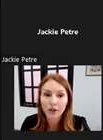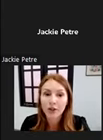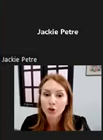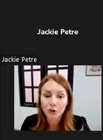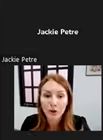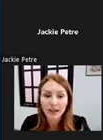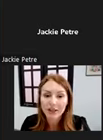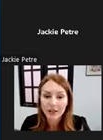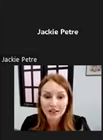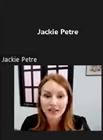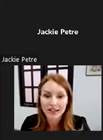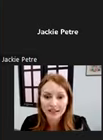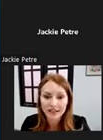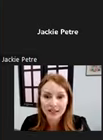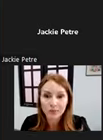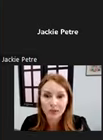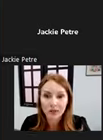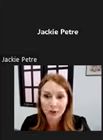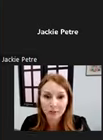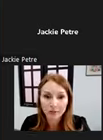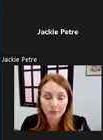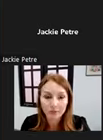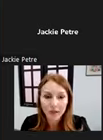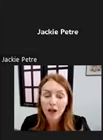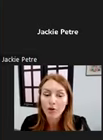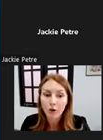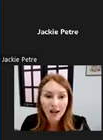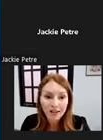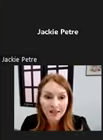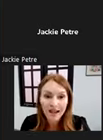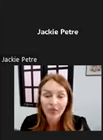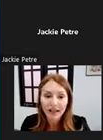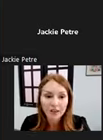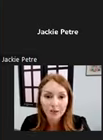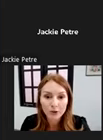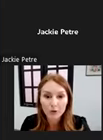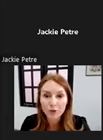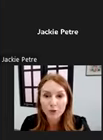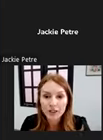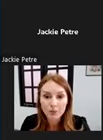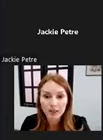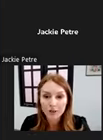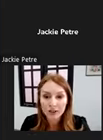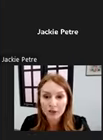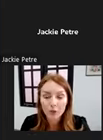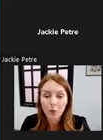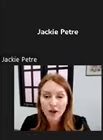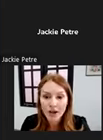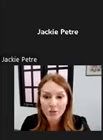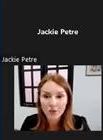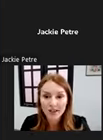Rico to promote a just and sustainable recovery. For us, that includes reaching Puerto